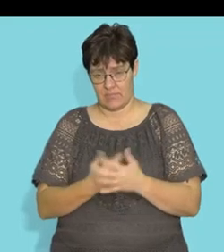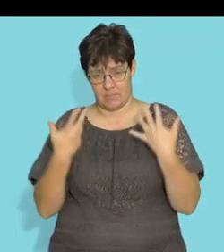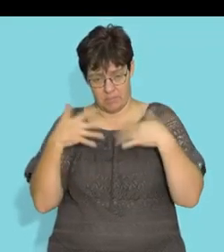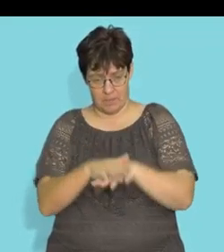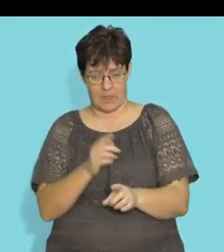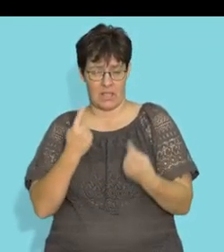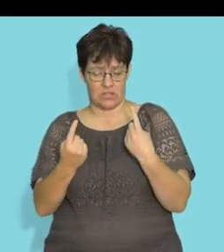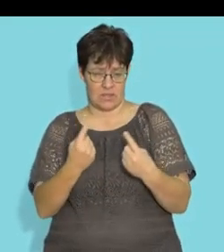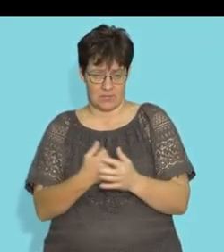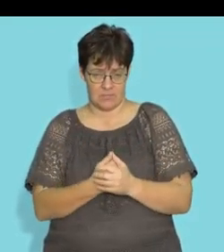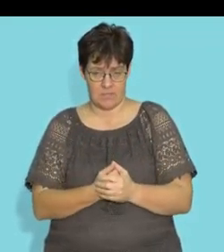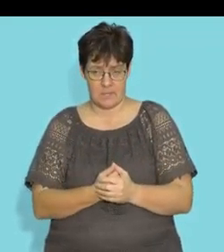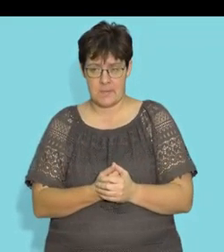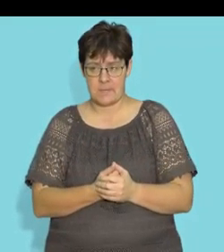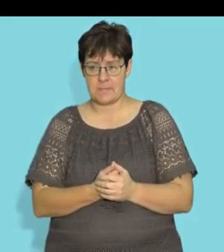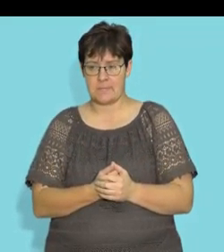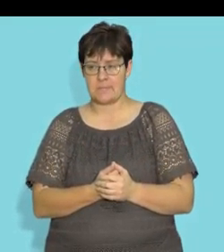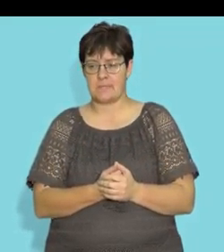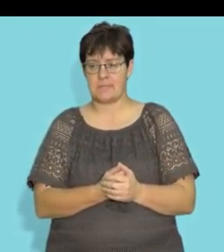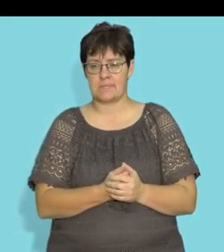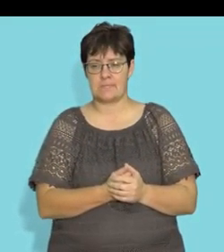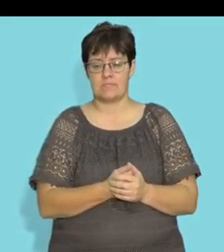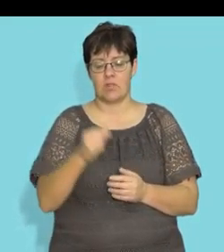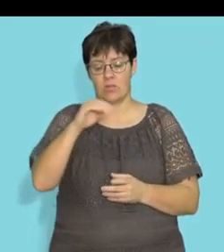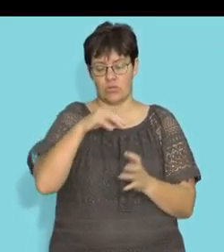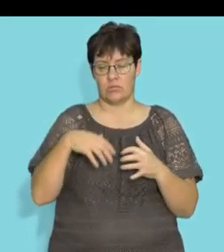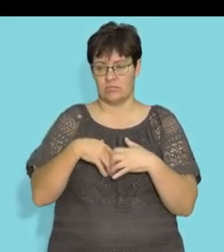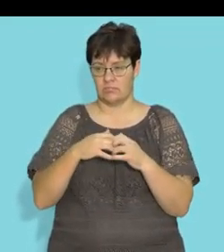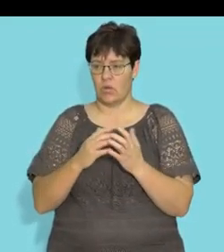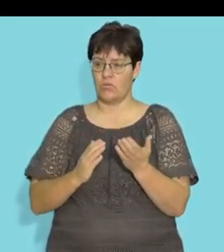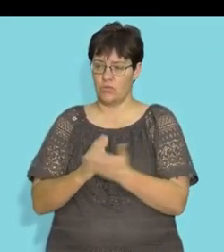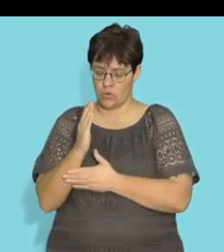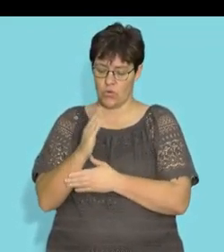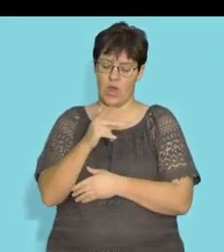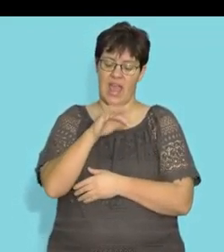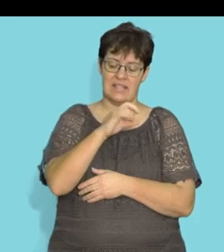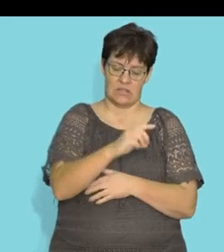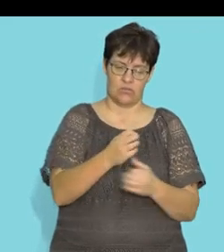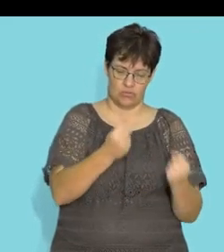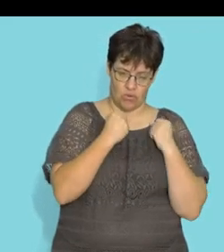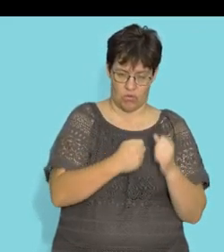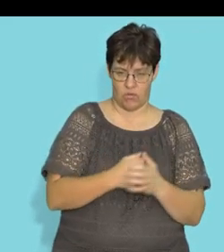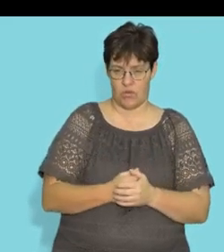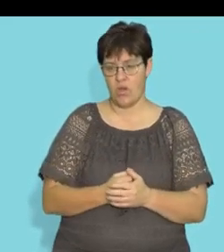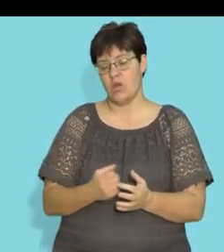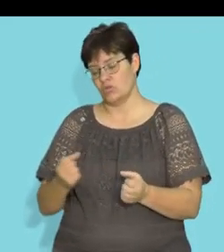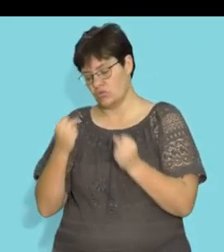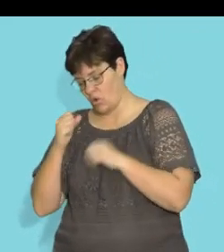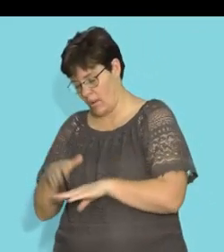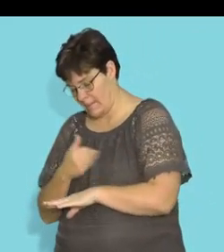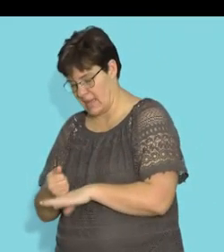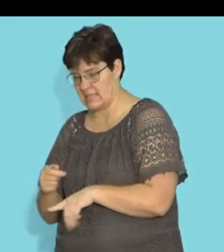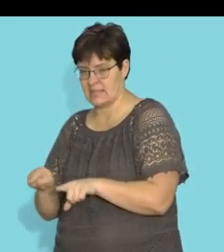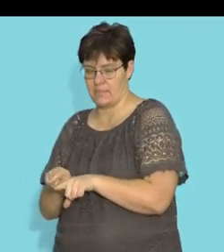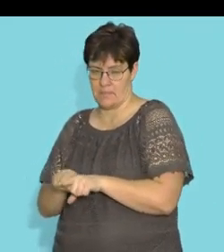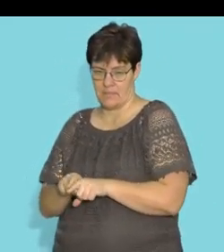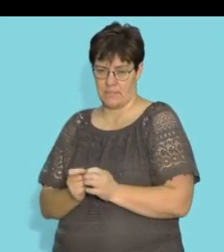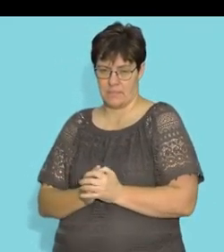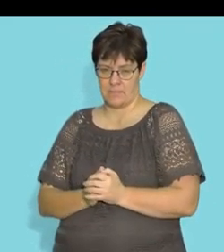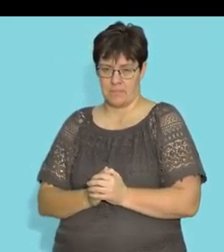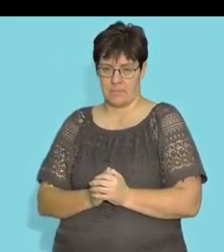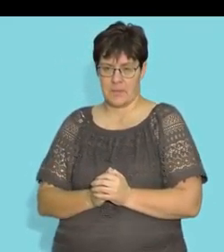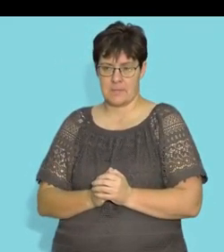sulfuric acid is a strong acid. So what we have in this case is we have a strong acid and a strong base